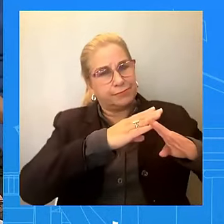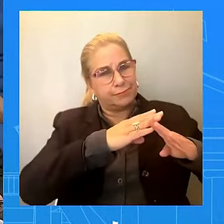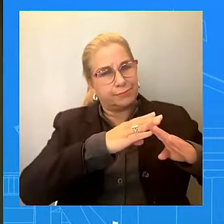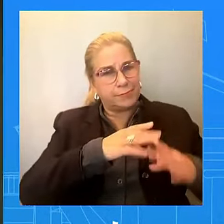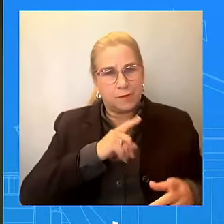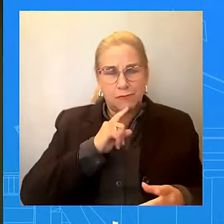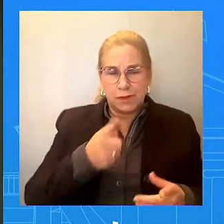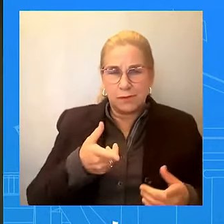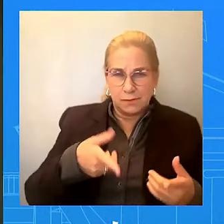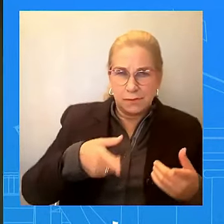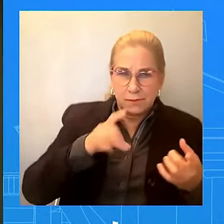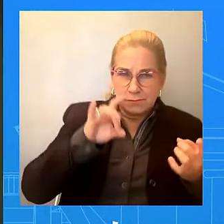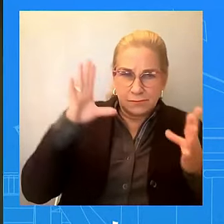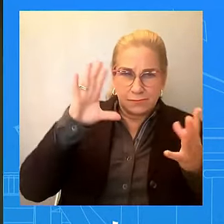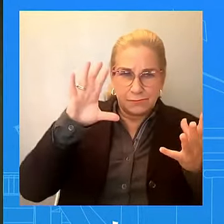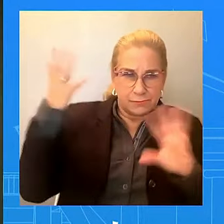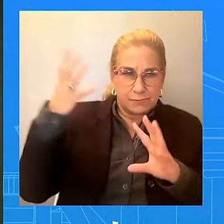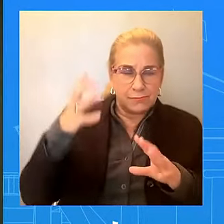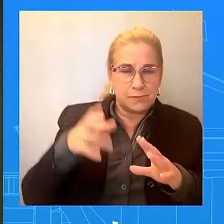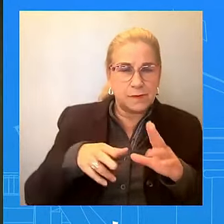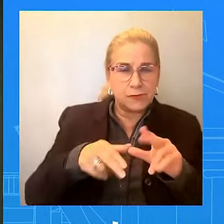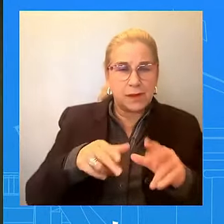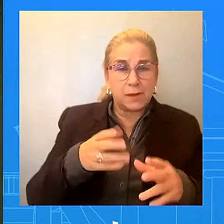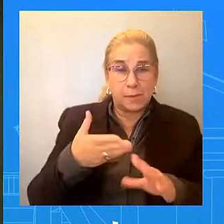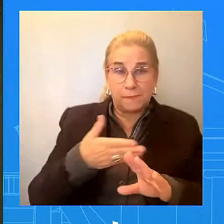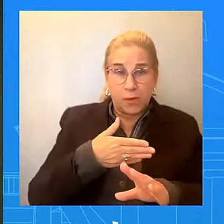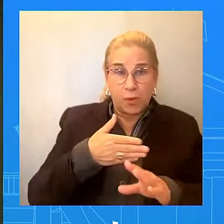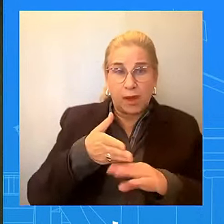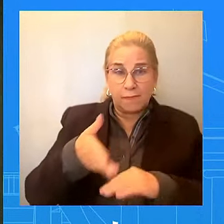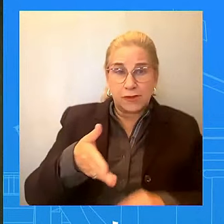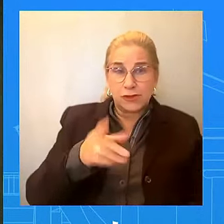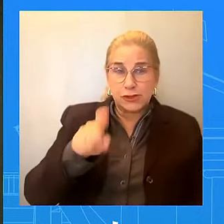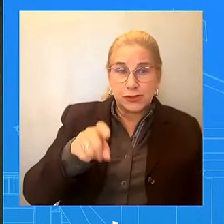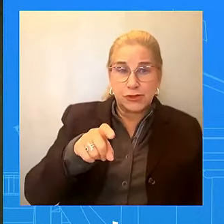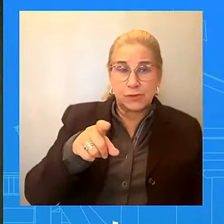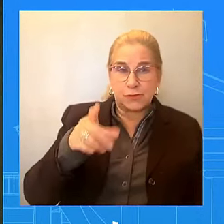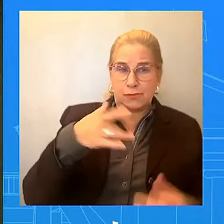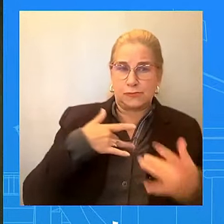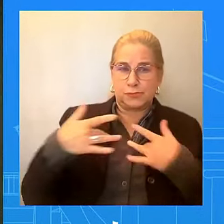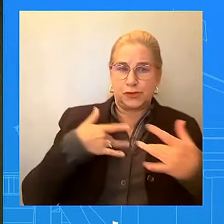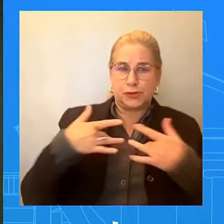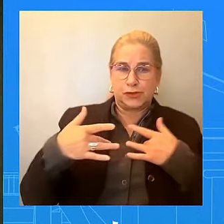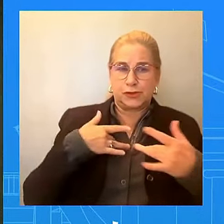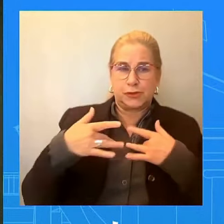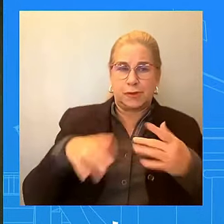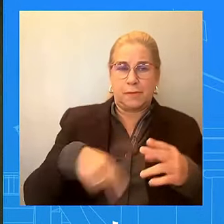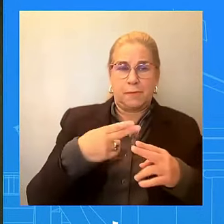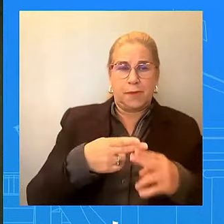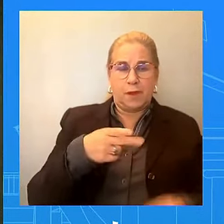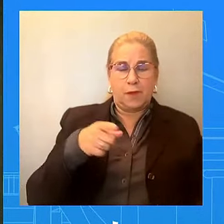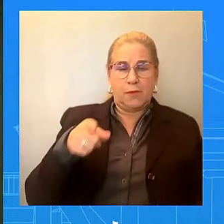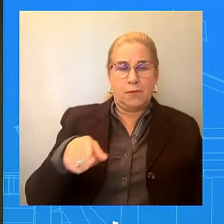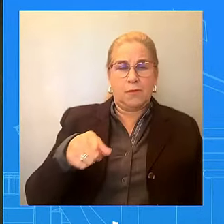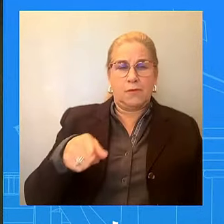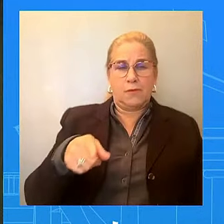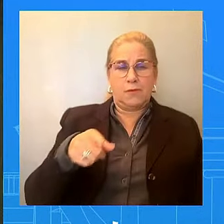that. Jackie, your persistence in questioning can be matched by my persistence in